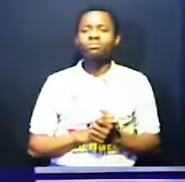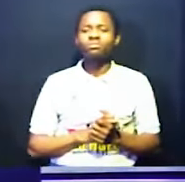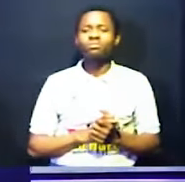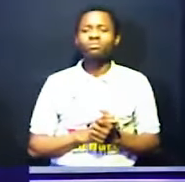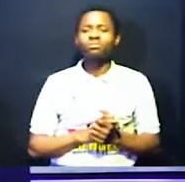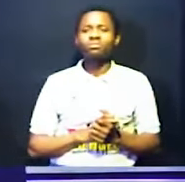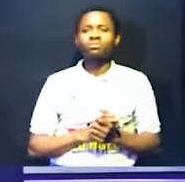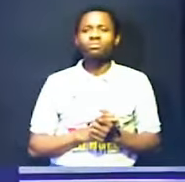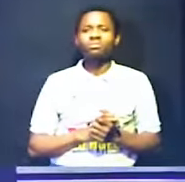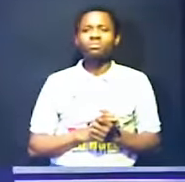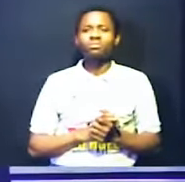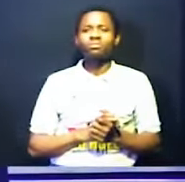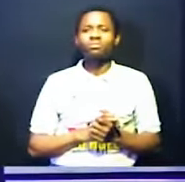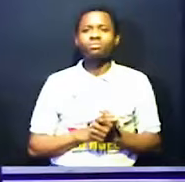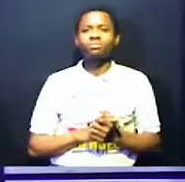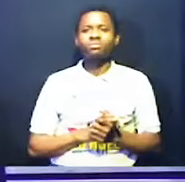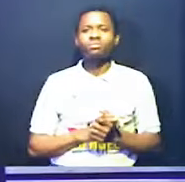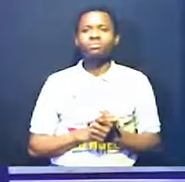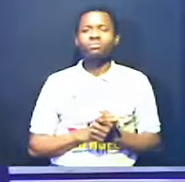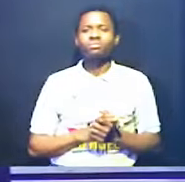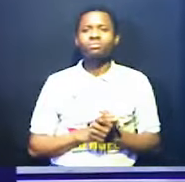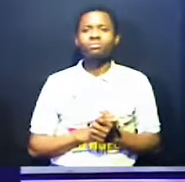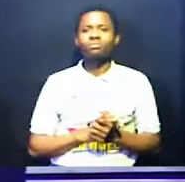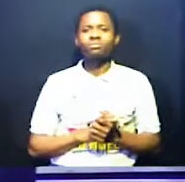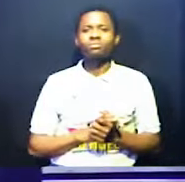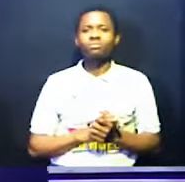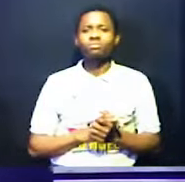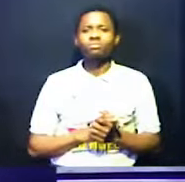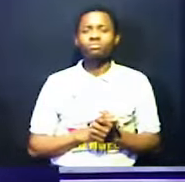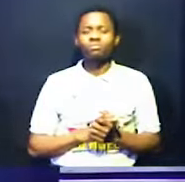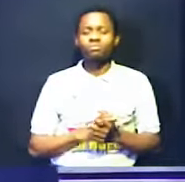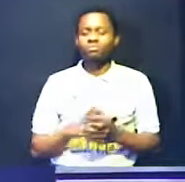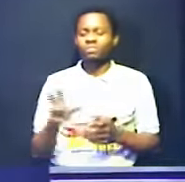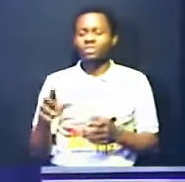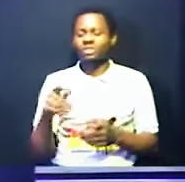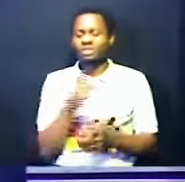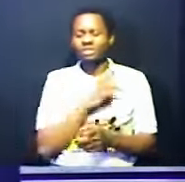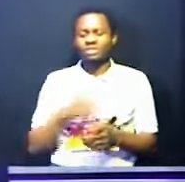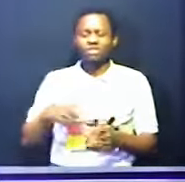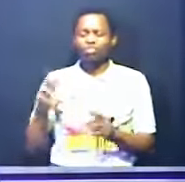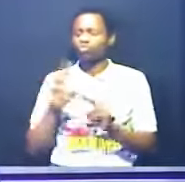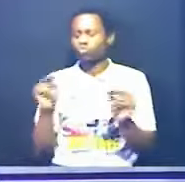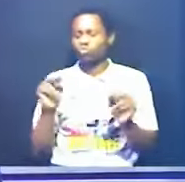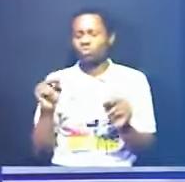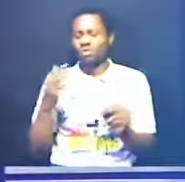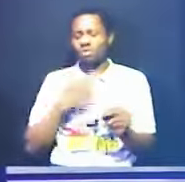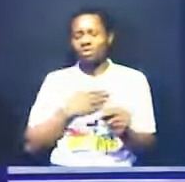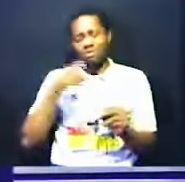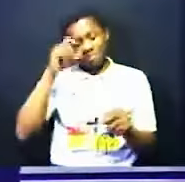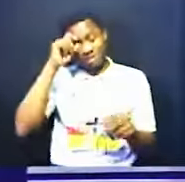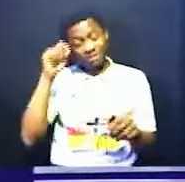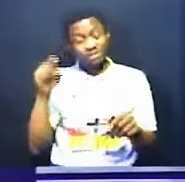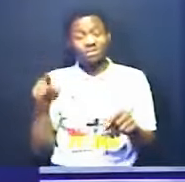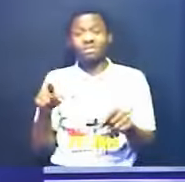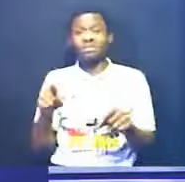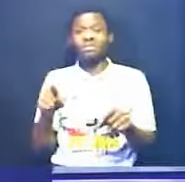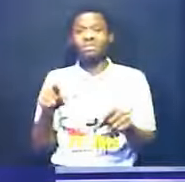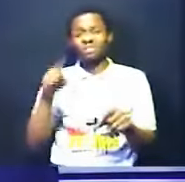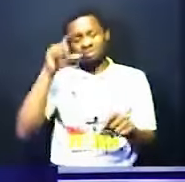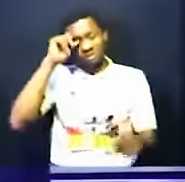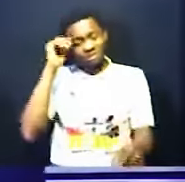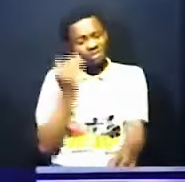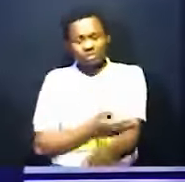nkoa enko. "No, my son," the king replied, "all of us should not